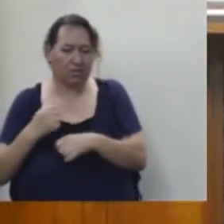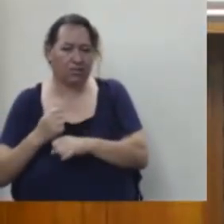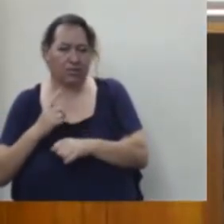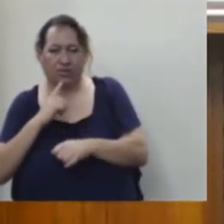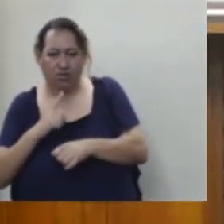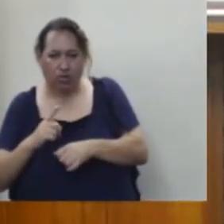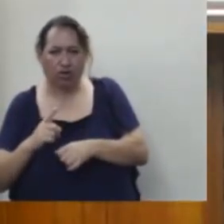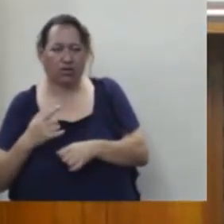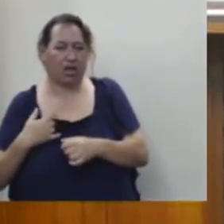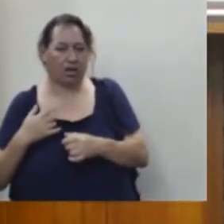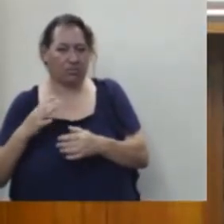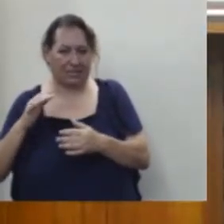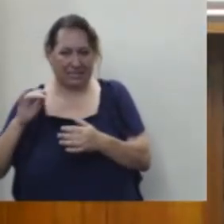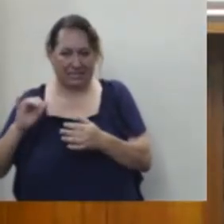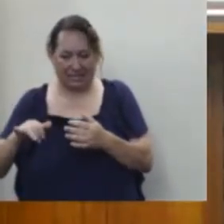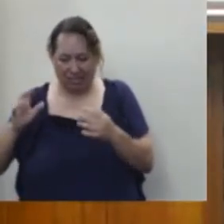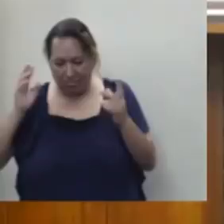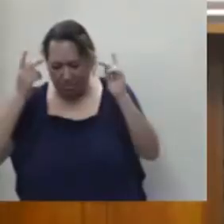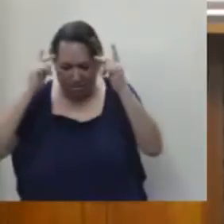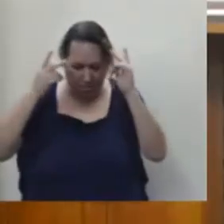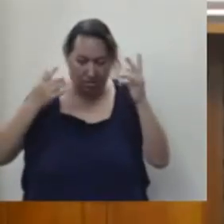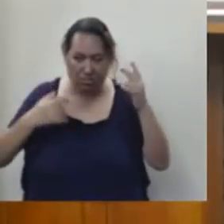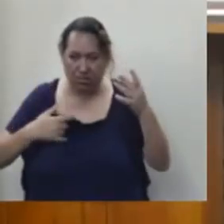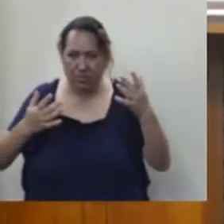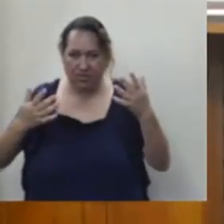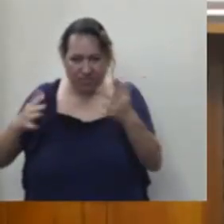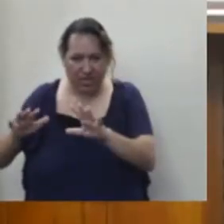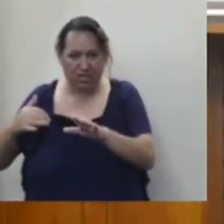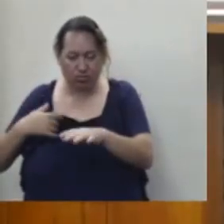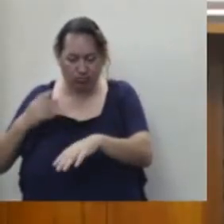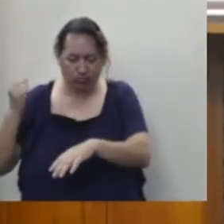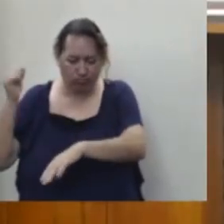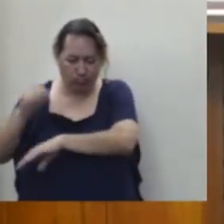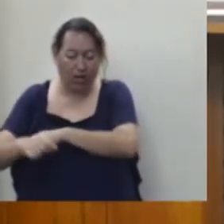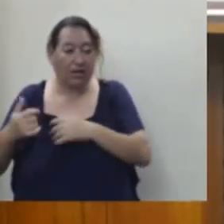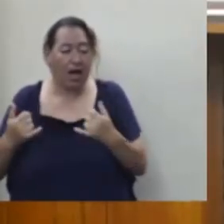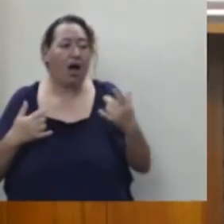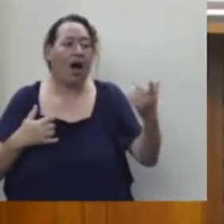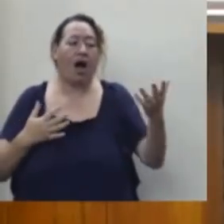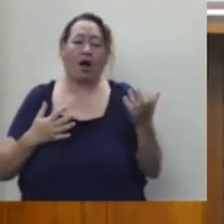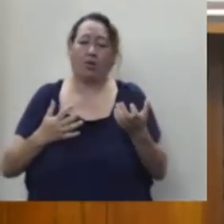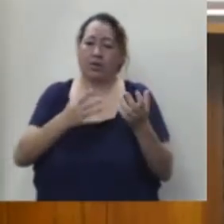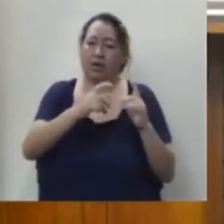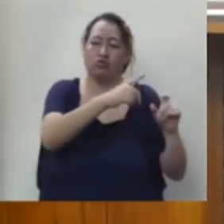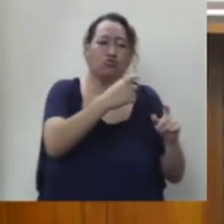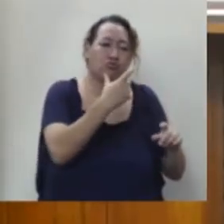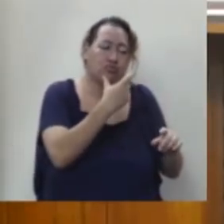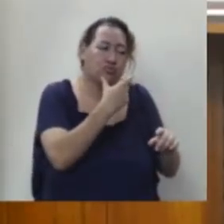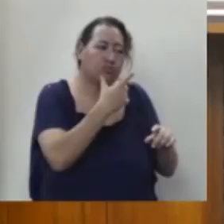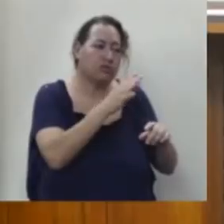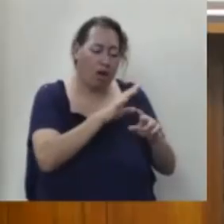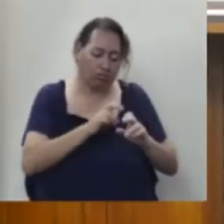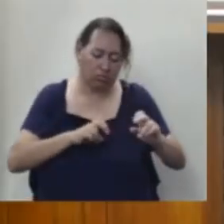so I was wondering if you could elaborate on who is on your recovery panel and if that's going to be a bipartisan group. Okay, so I don't know their